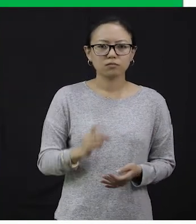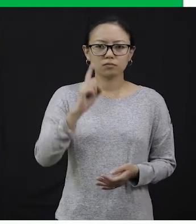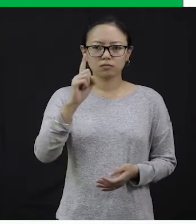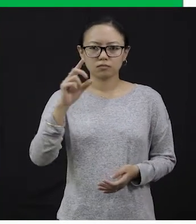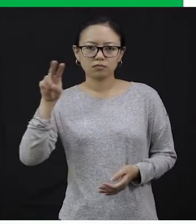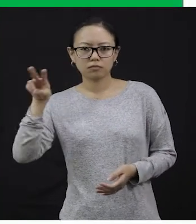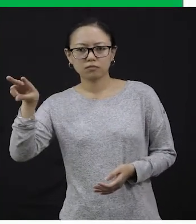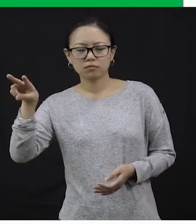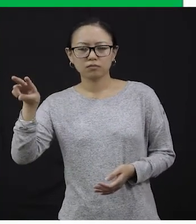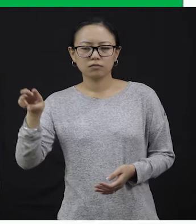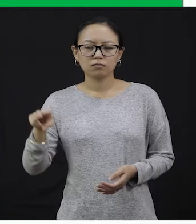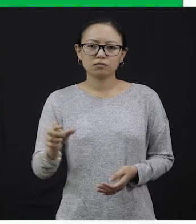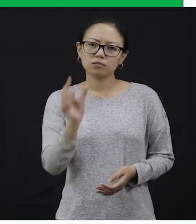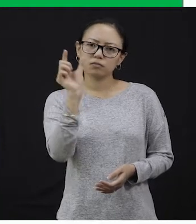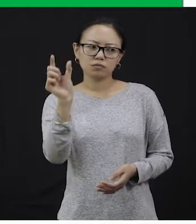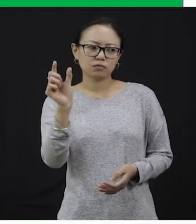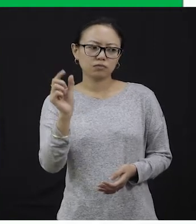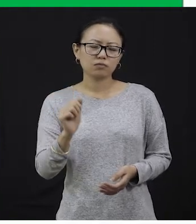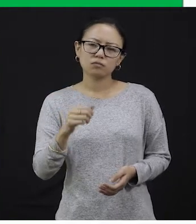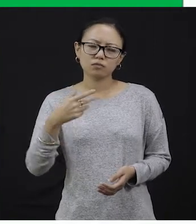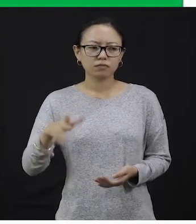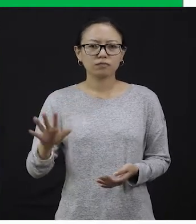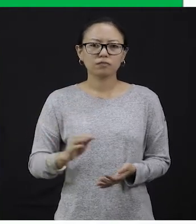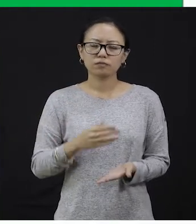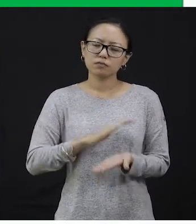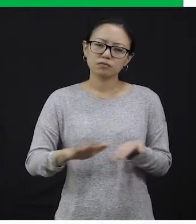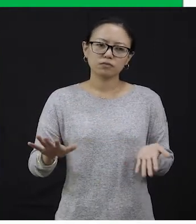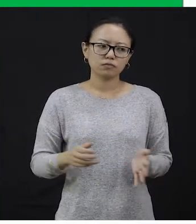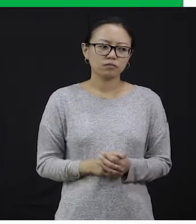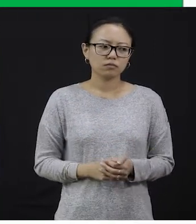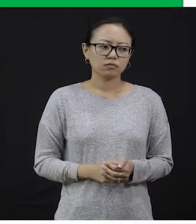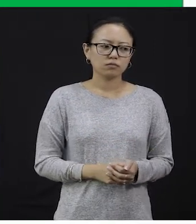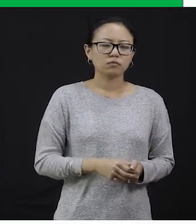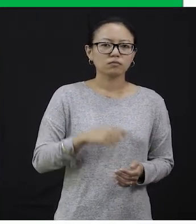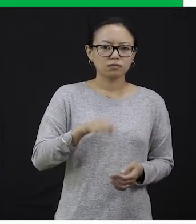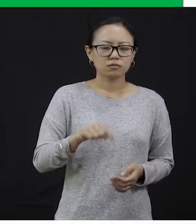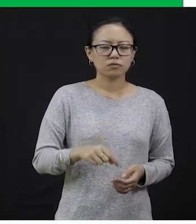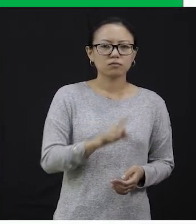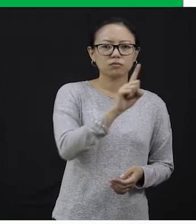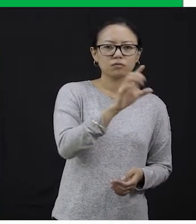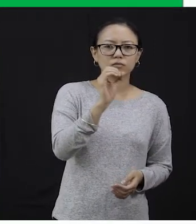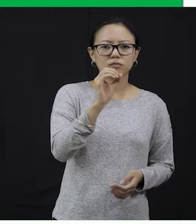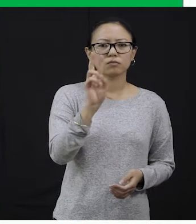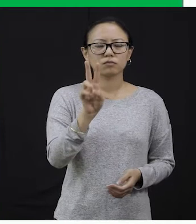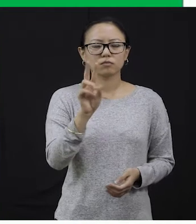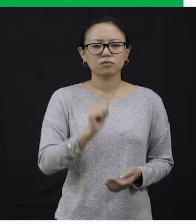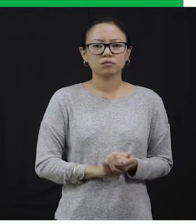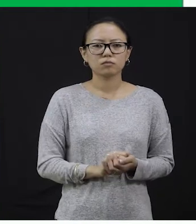it is written 100. 101, it is done. So let's do 102. So how do we write 102?